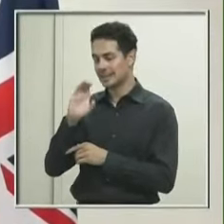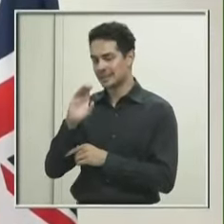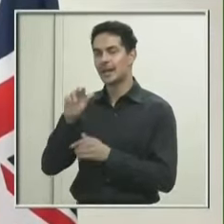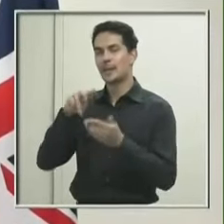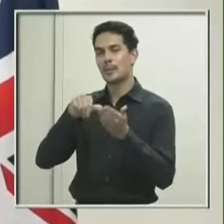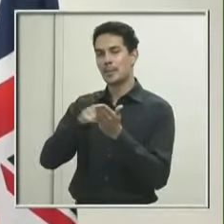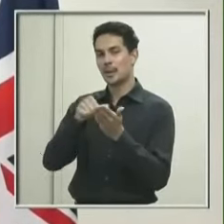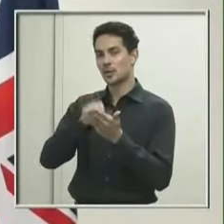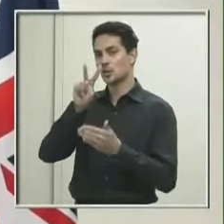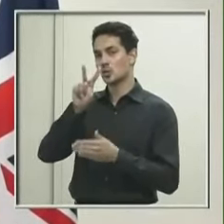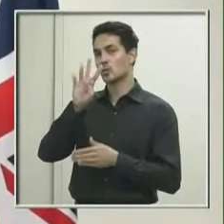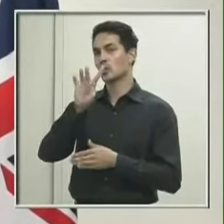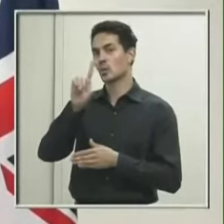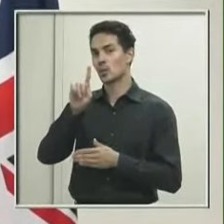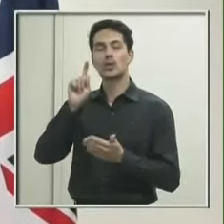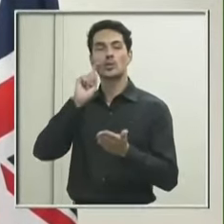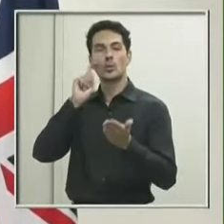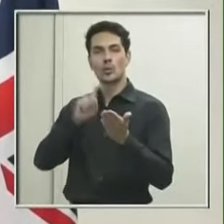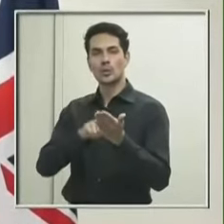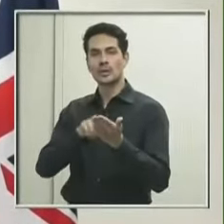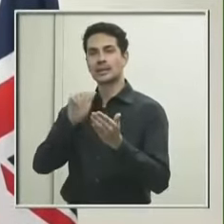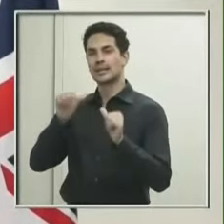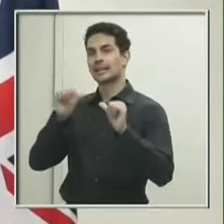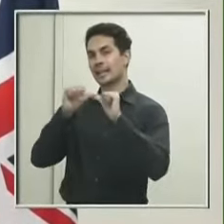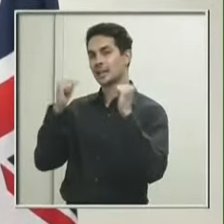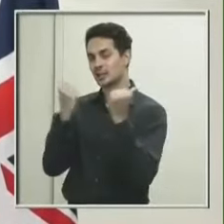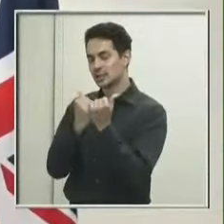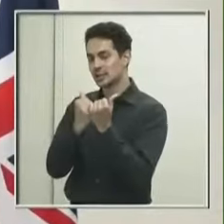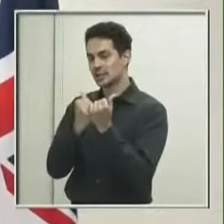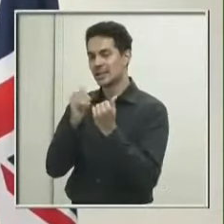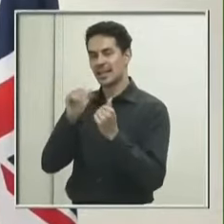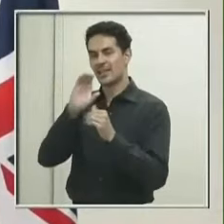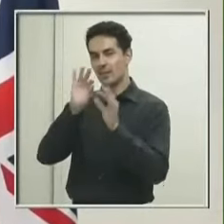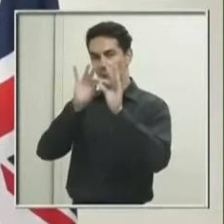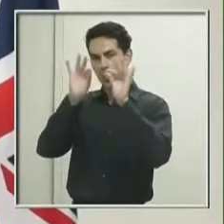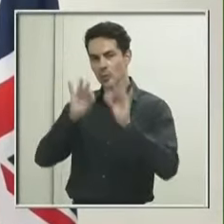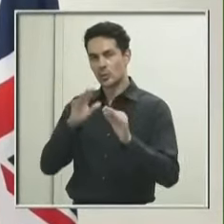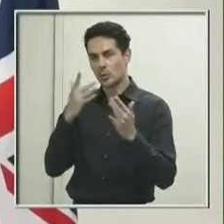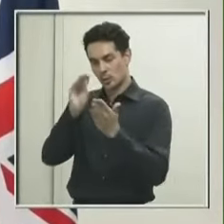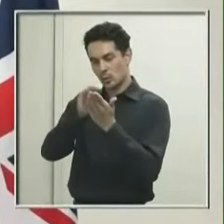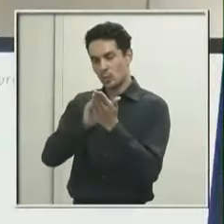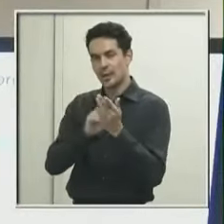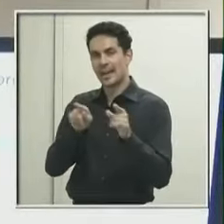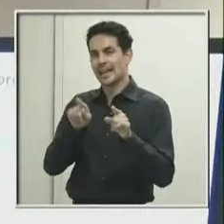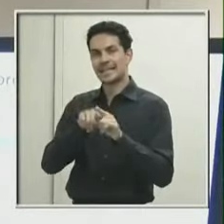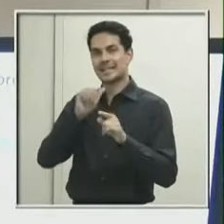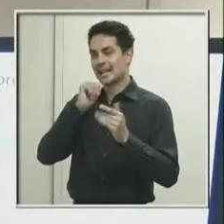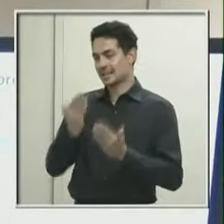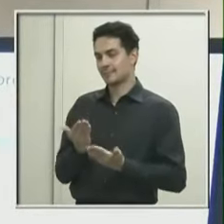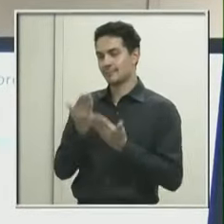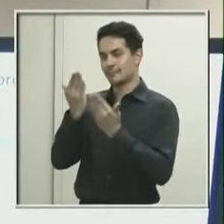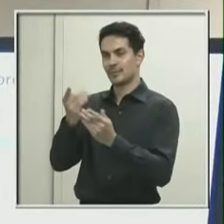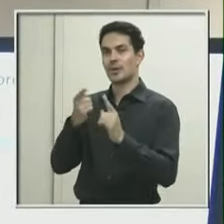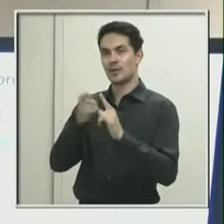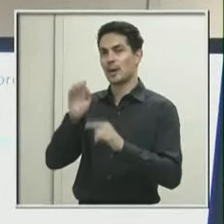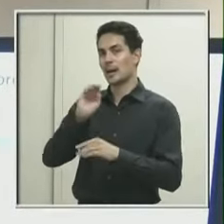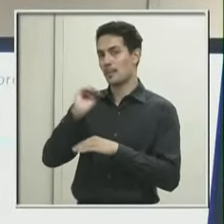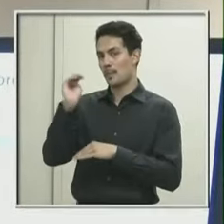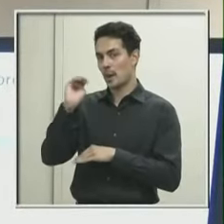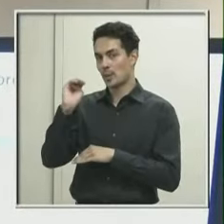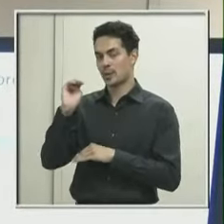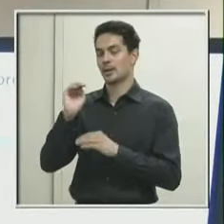241, it is noted that while other agencies submitted ICS forms, they were noted as not submitted from Maui Emergency Management